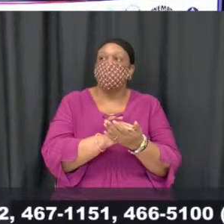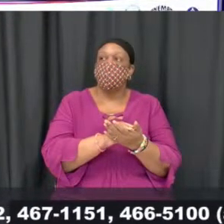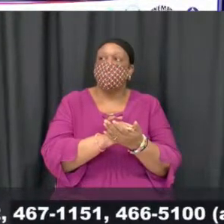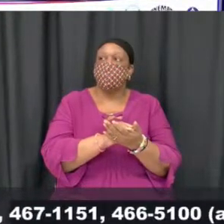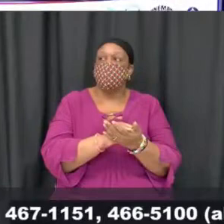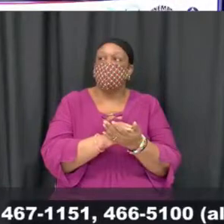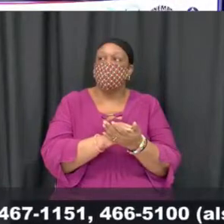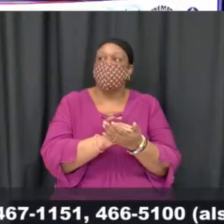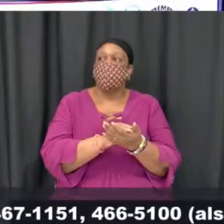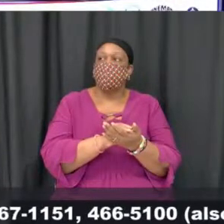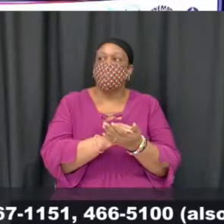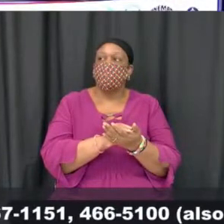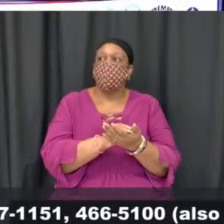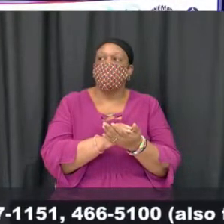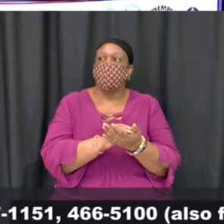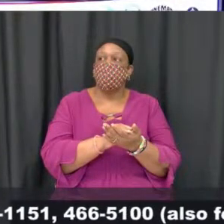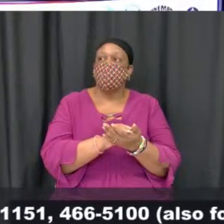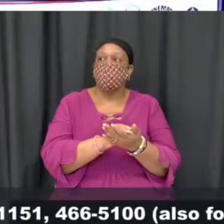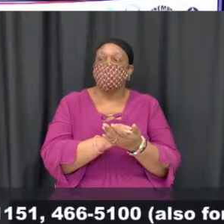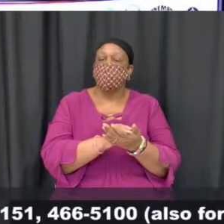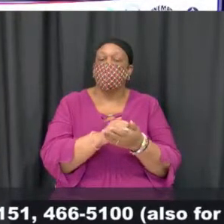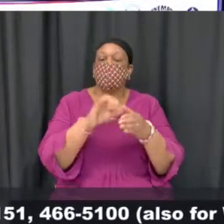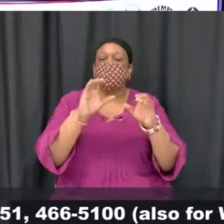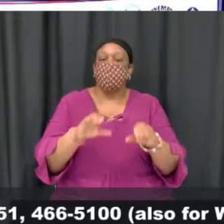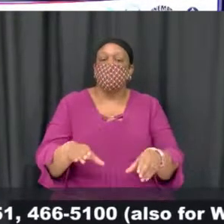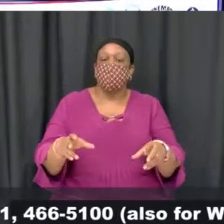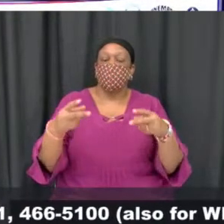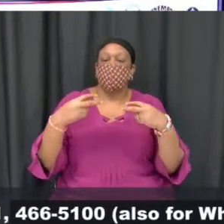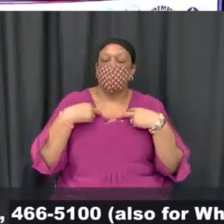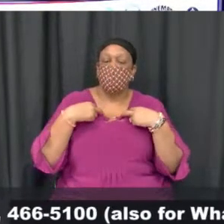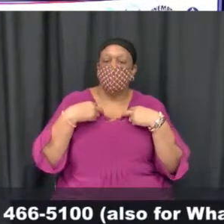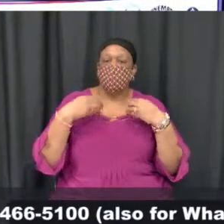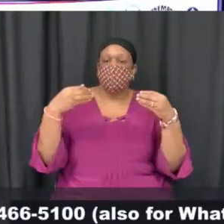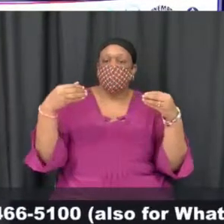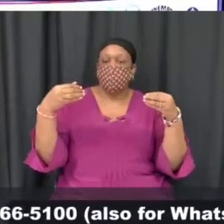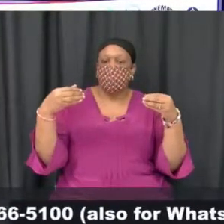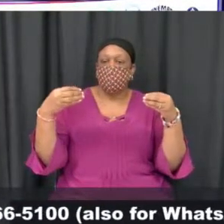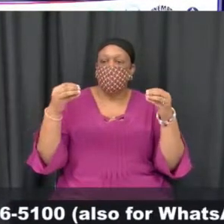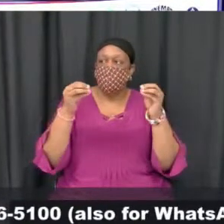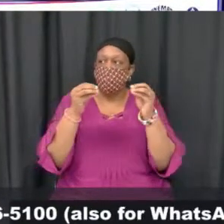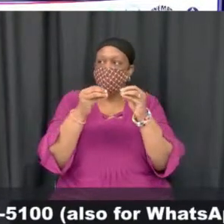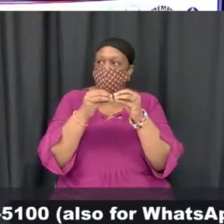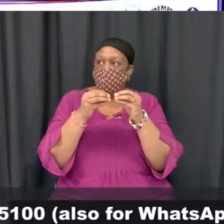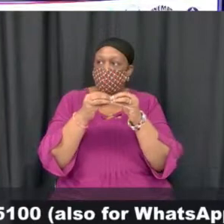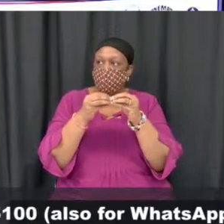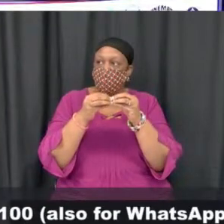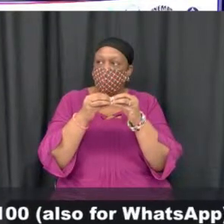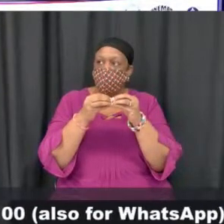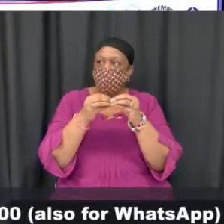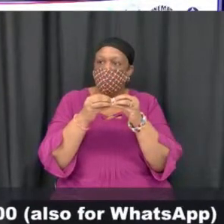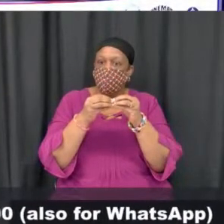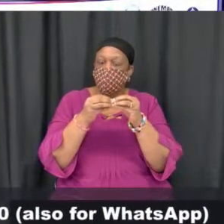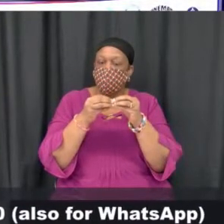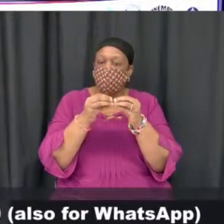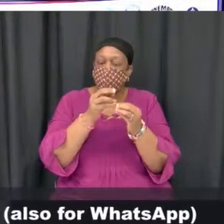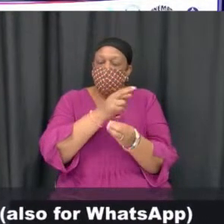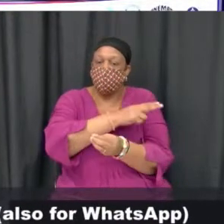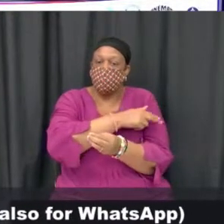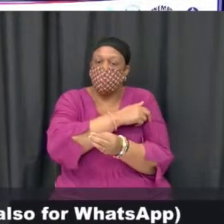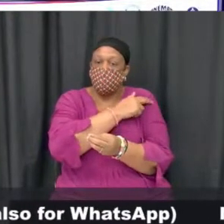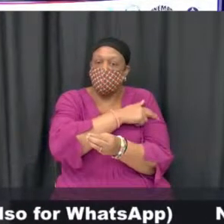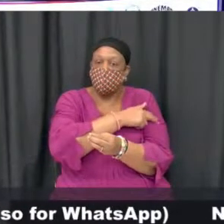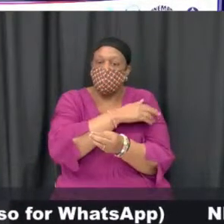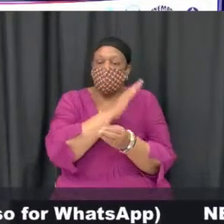hospital beds in the field will be increased. So we will be having a 40-bed field hospital. One will go